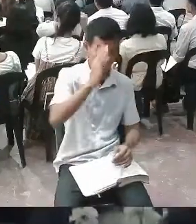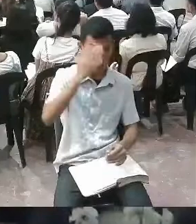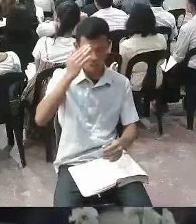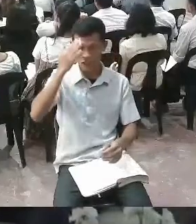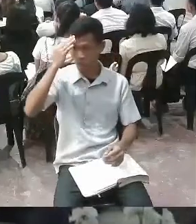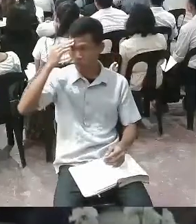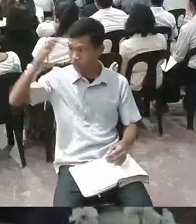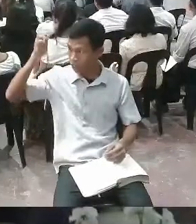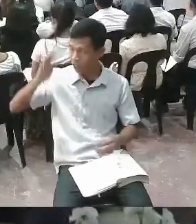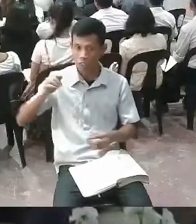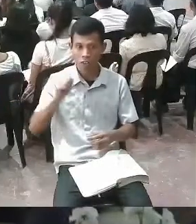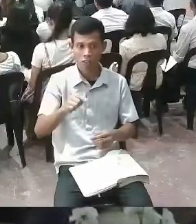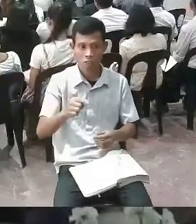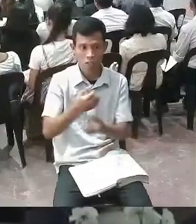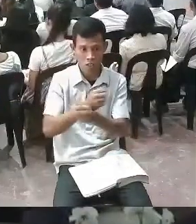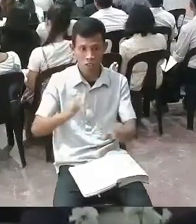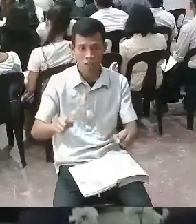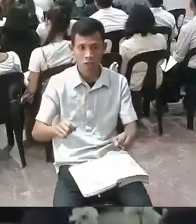before He saved you.